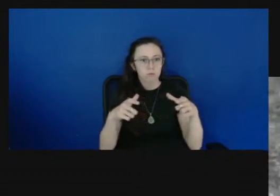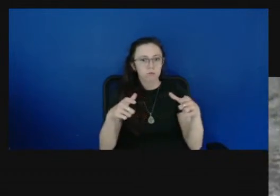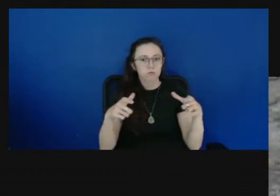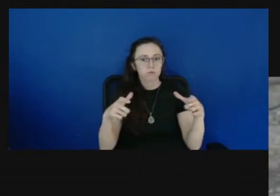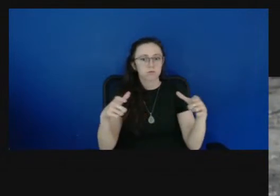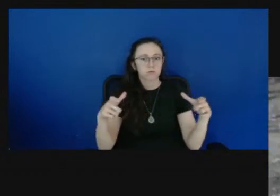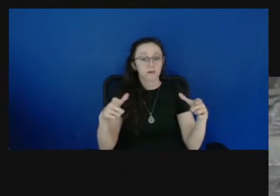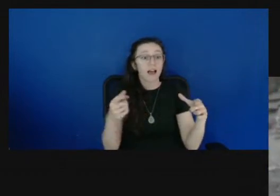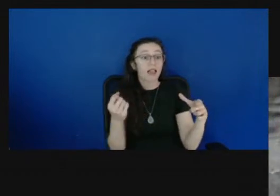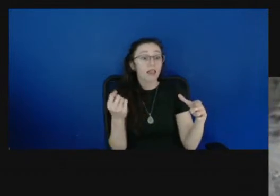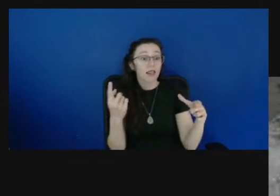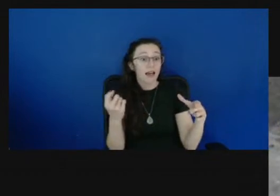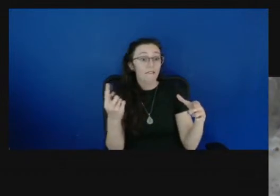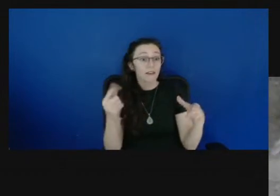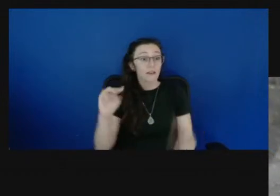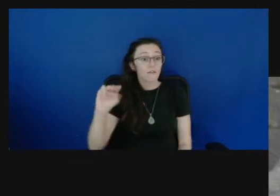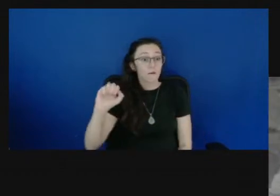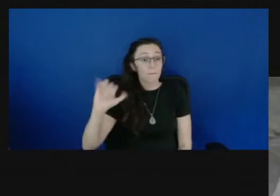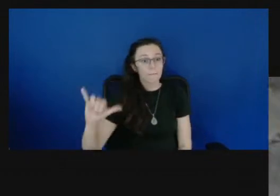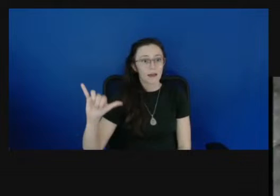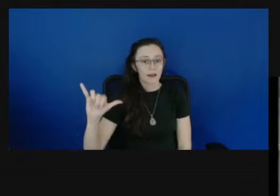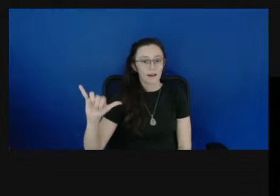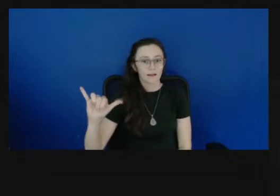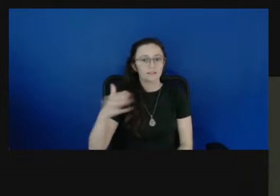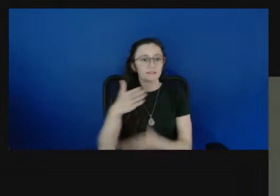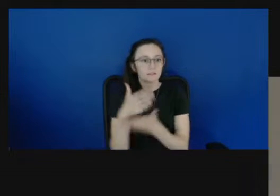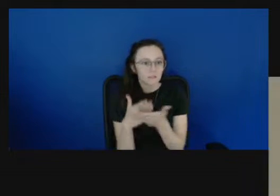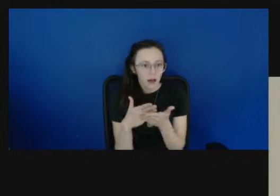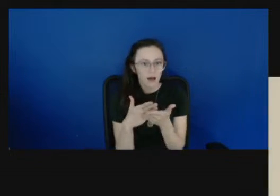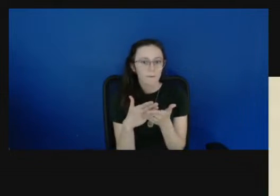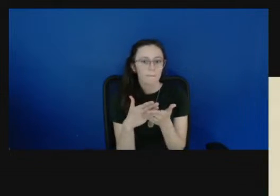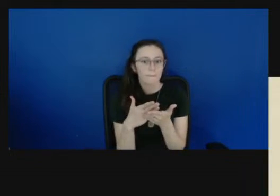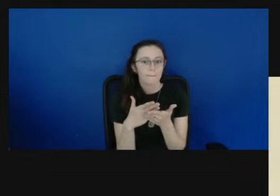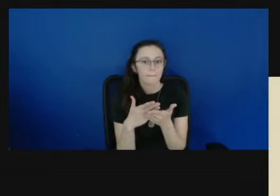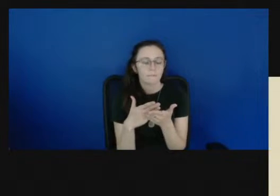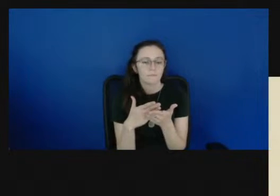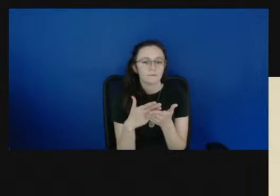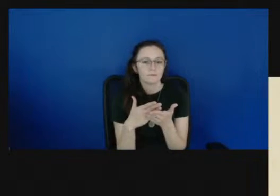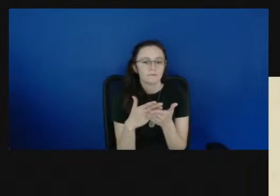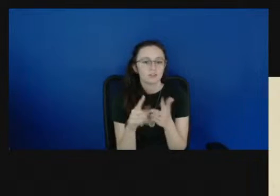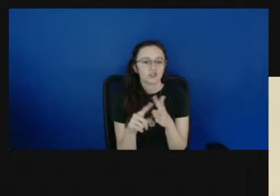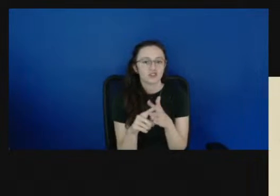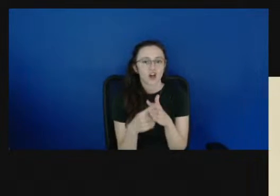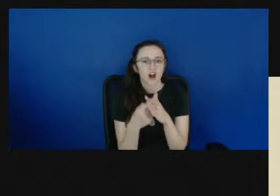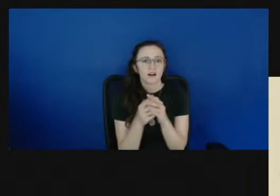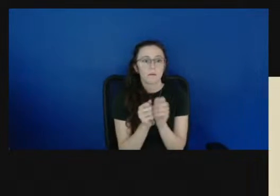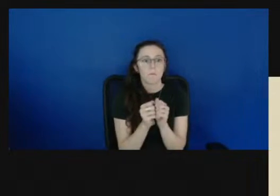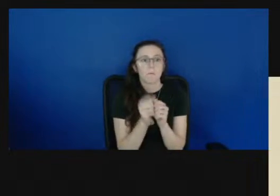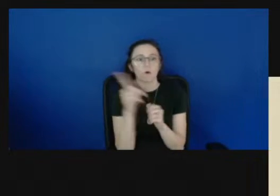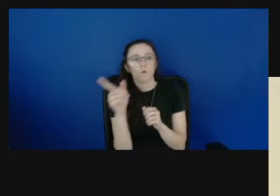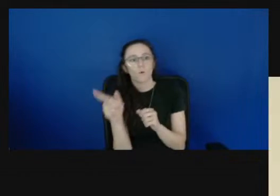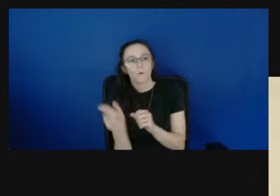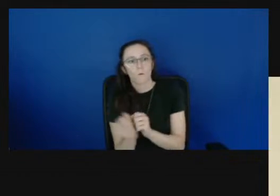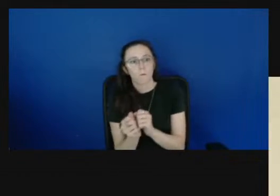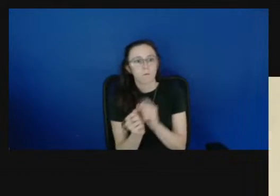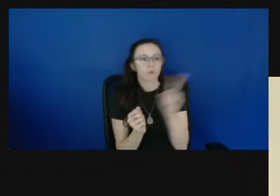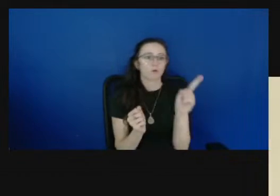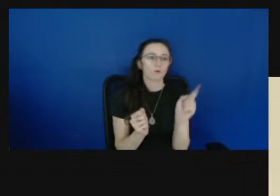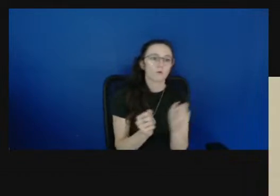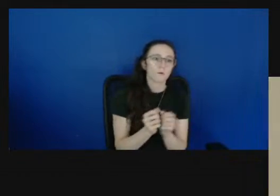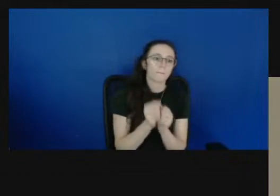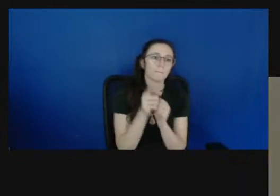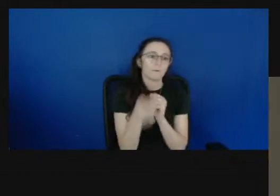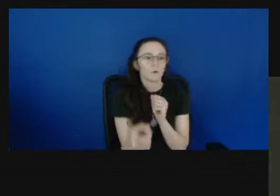11th of May, some of the fragments falling in as avalanches began to be thrown out by steam jets. One man